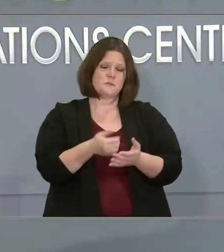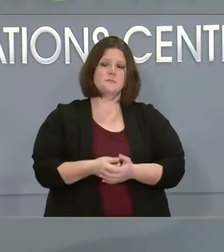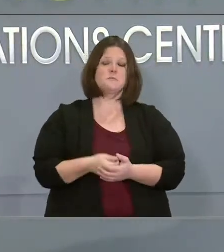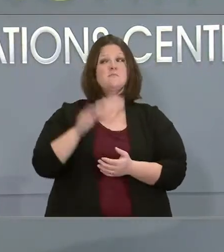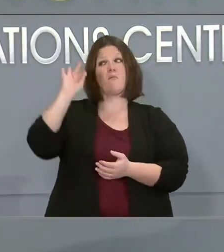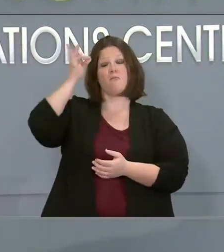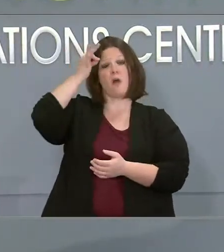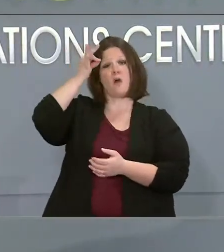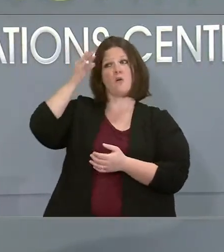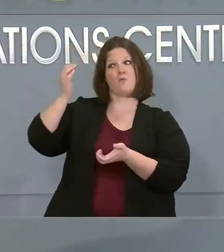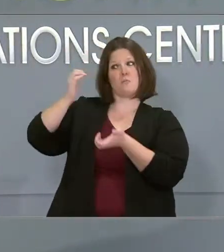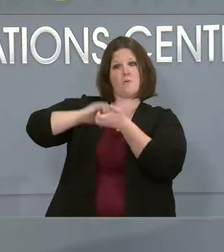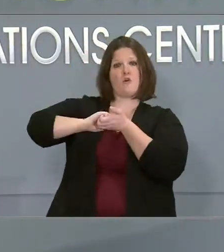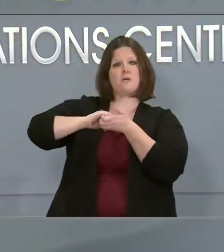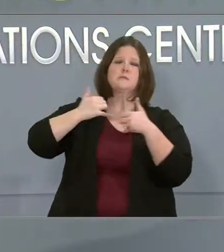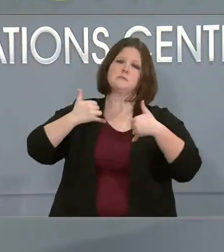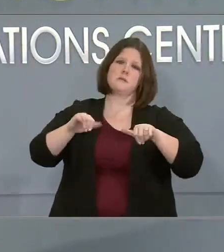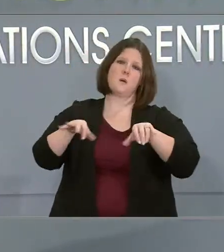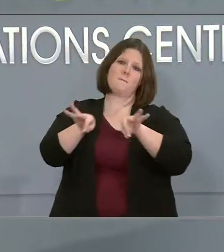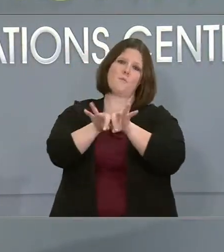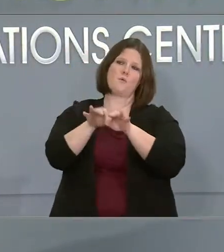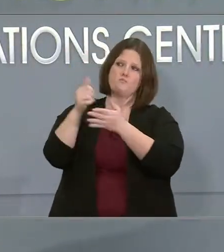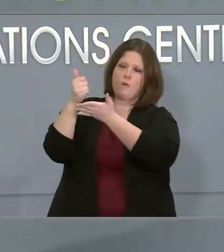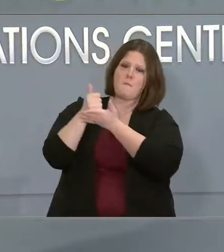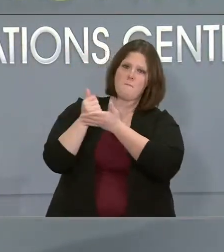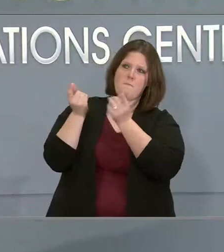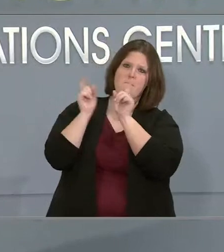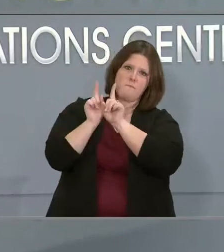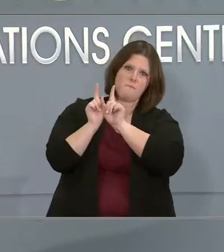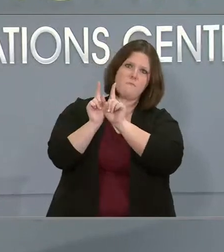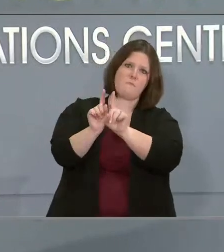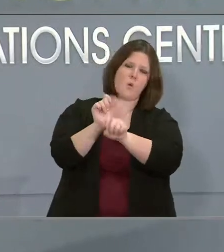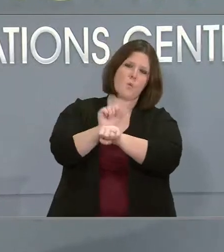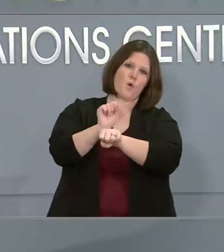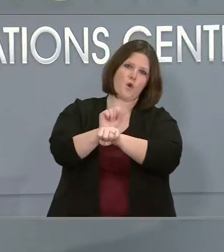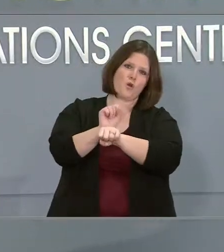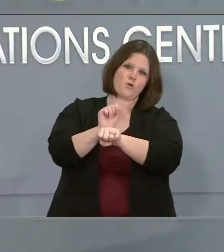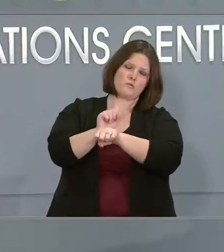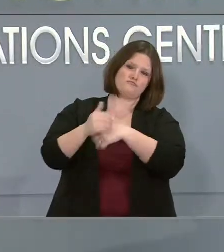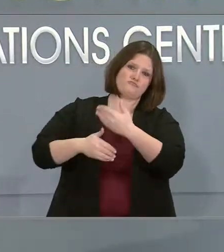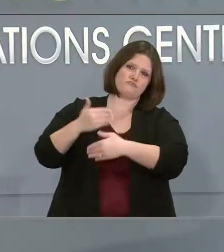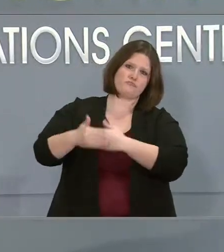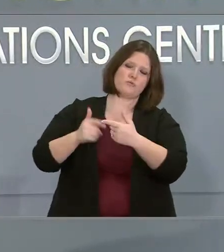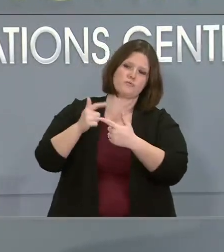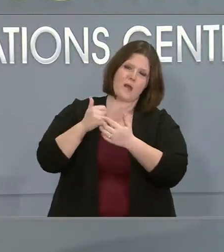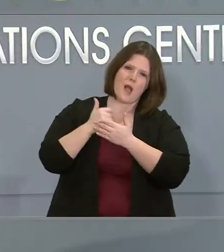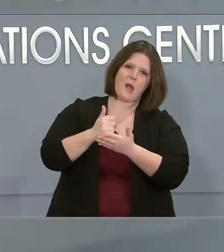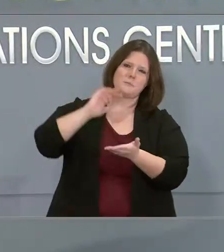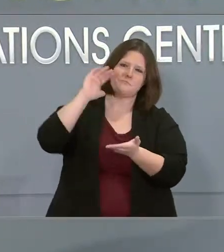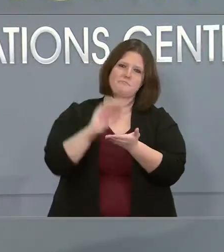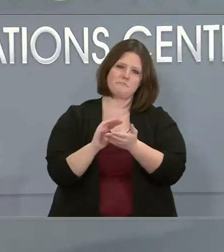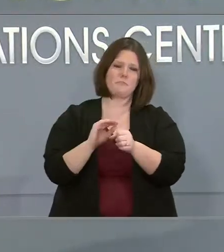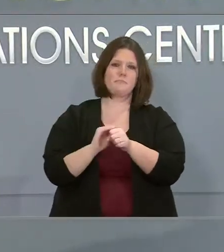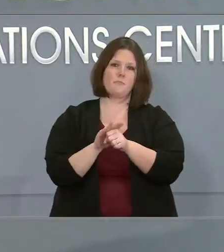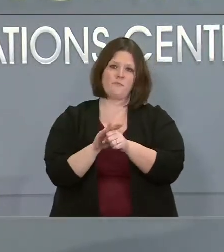to be important to us as we work to get us to the other side of this pandemic.